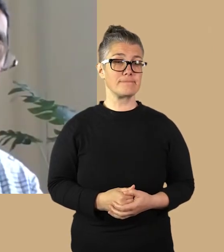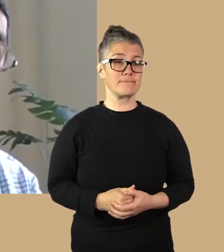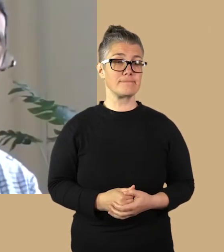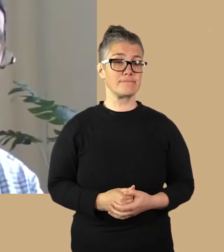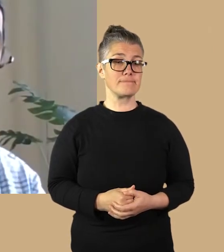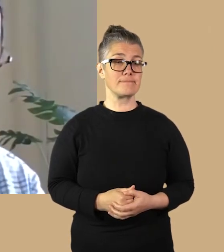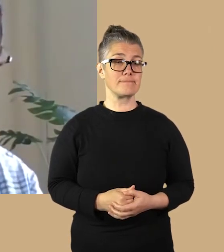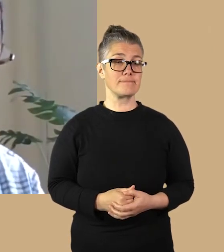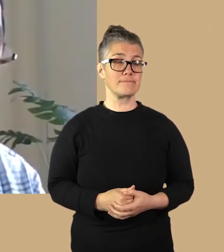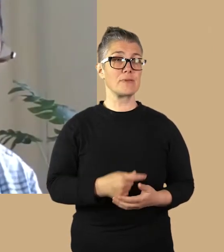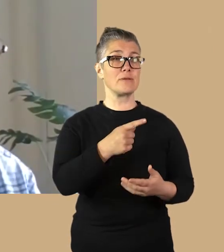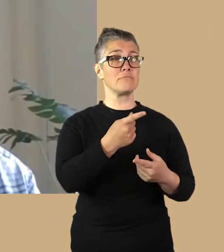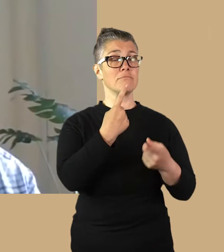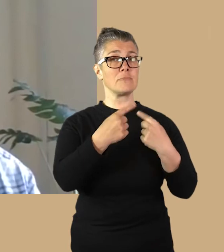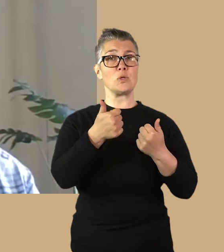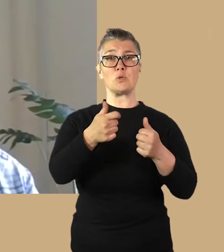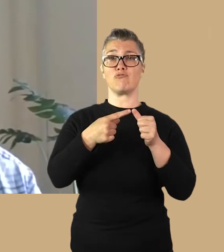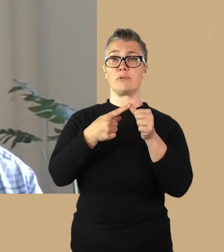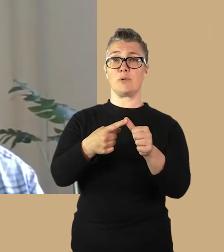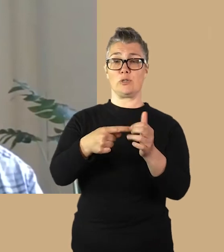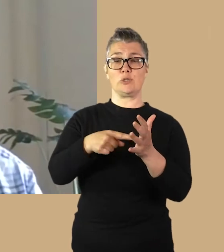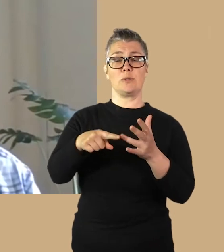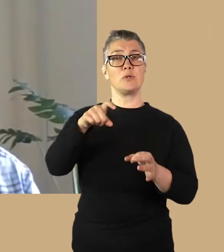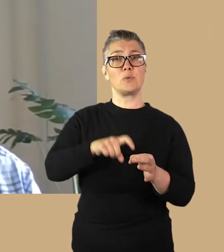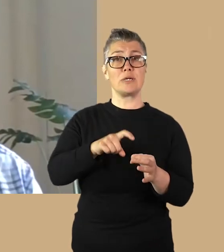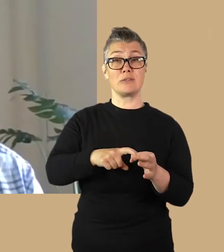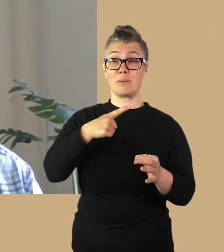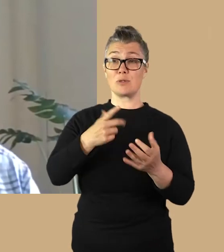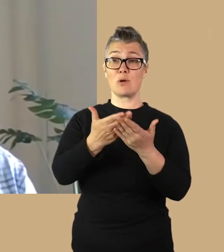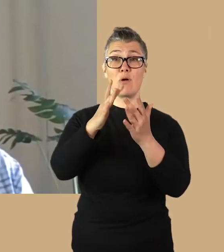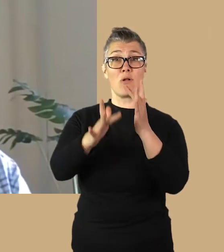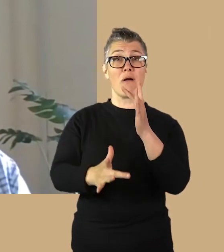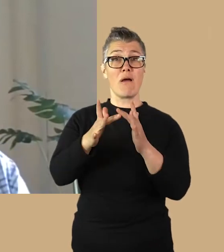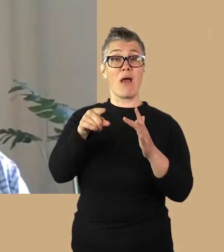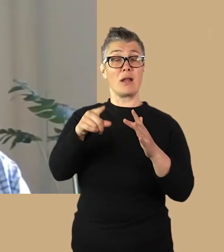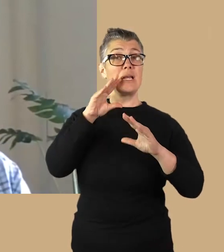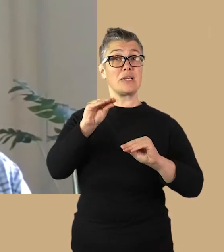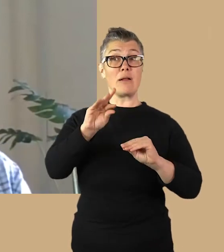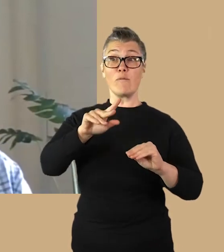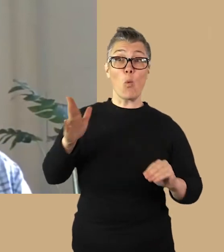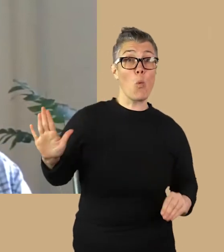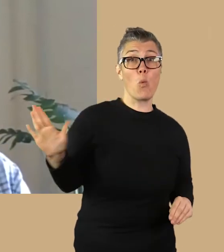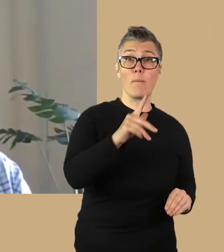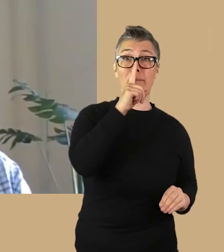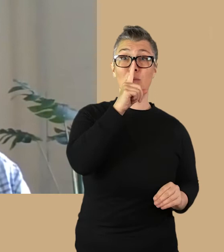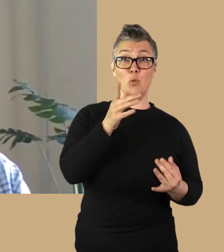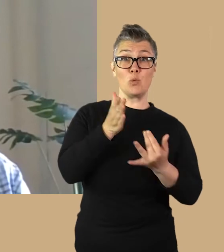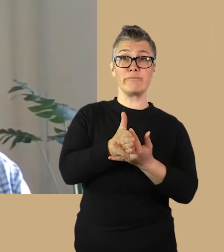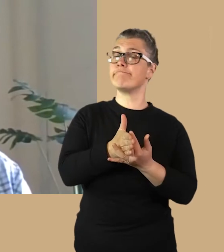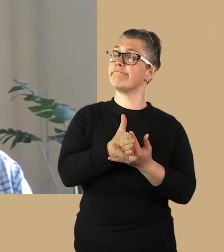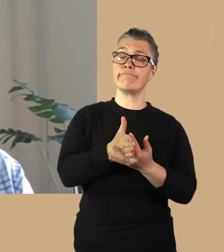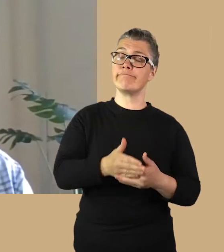You have given a very good answer, because online education is not for